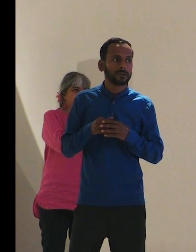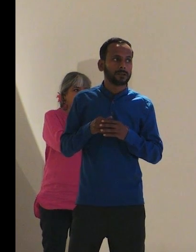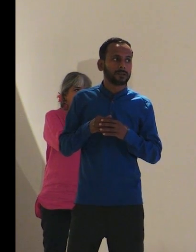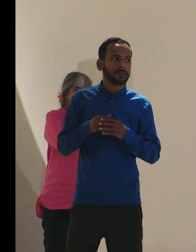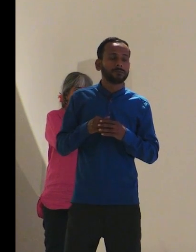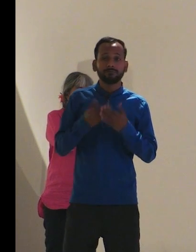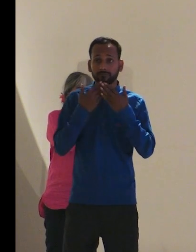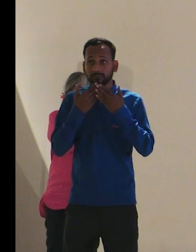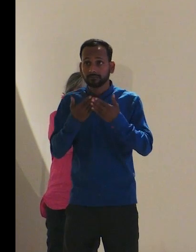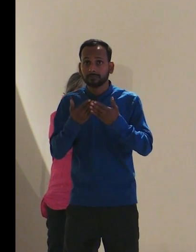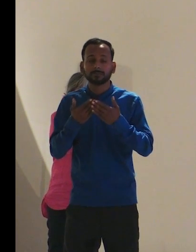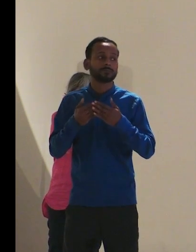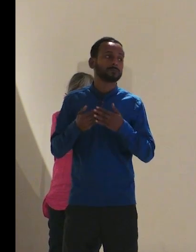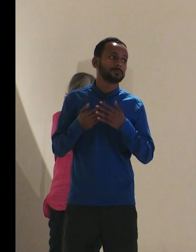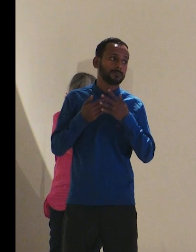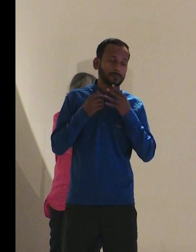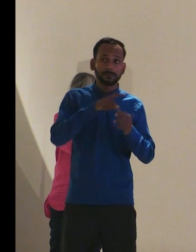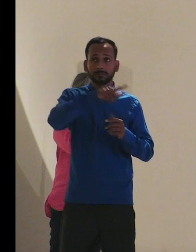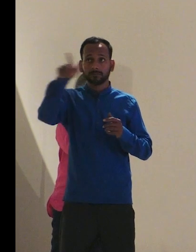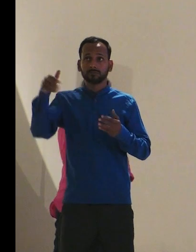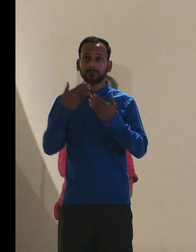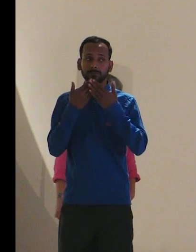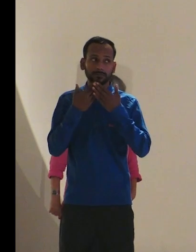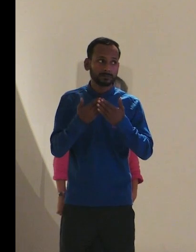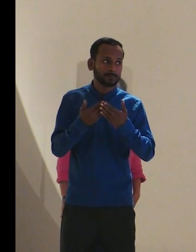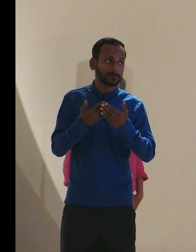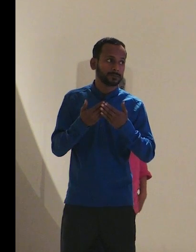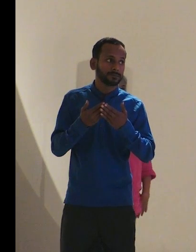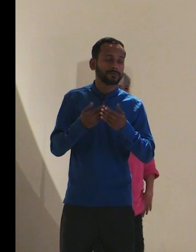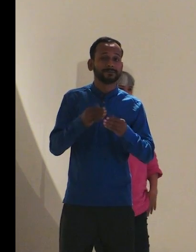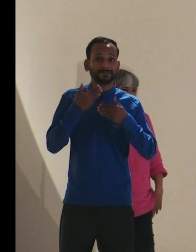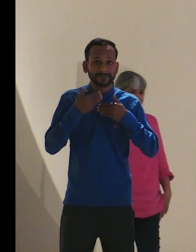Thank you, everyone. I mean, I would really love to continue this conversation for